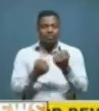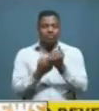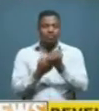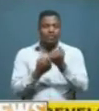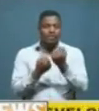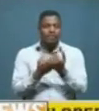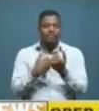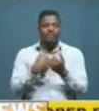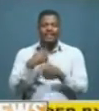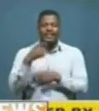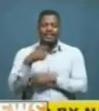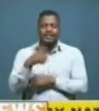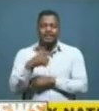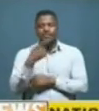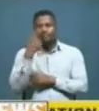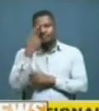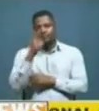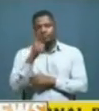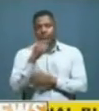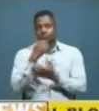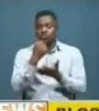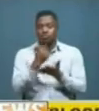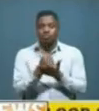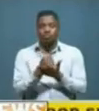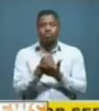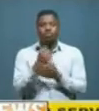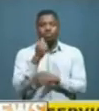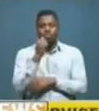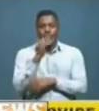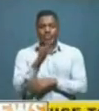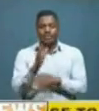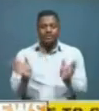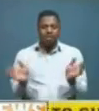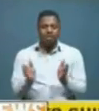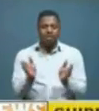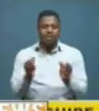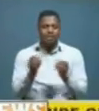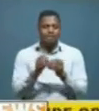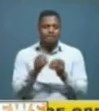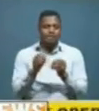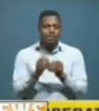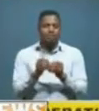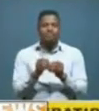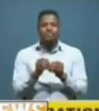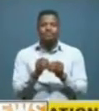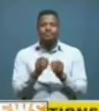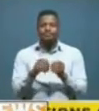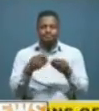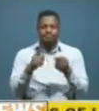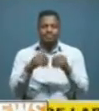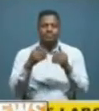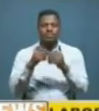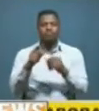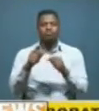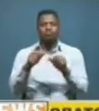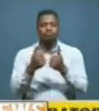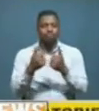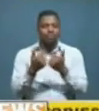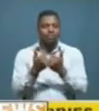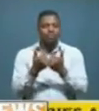the need to ensure that women are encouraged and persuaded to take up the challenge